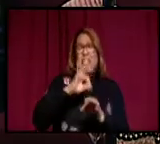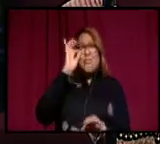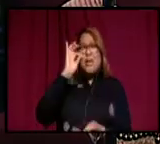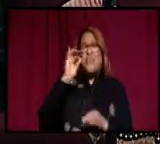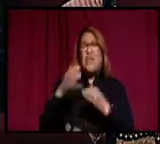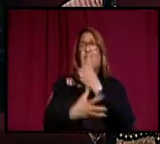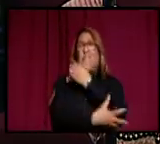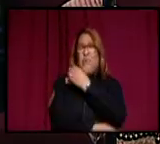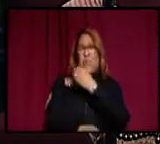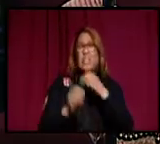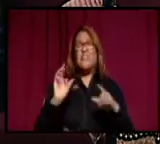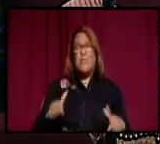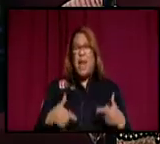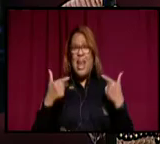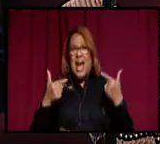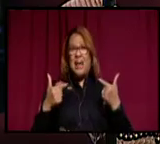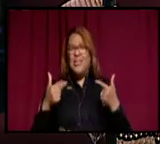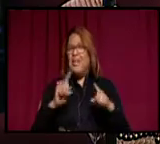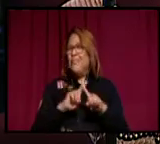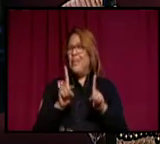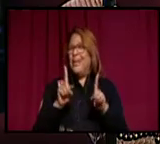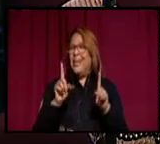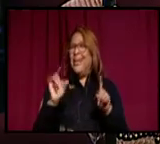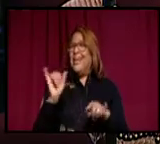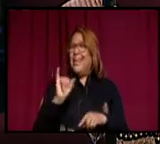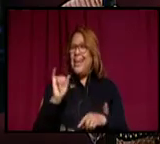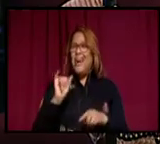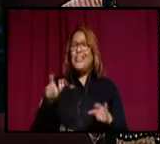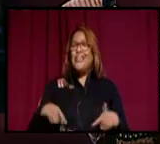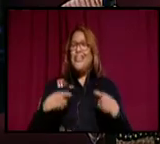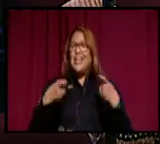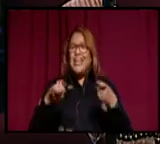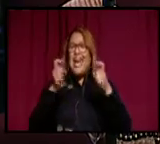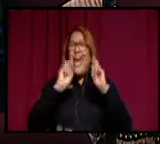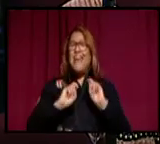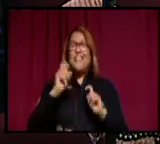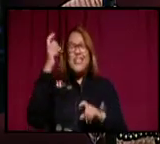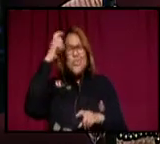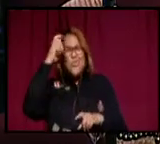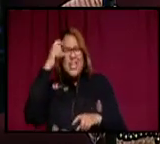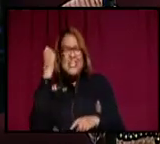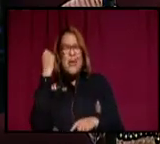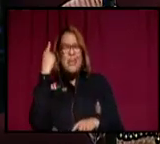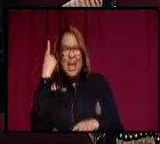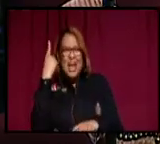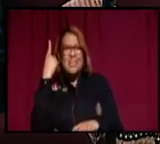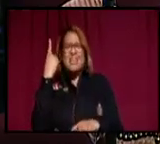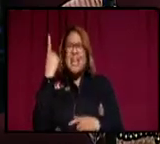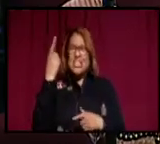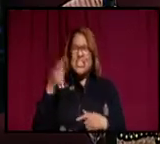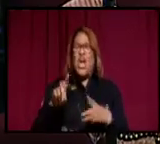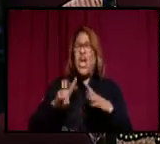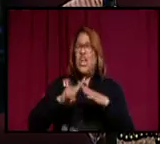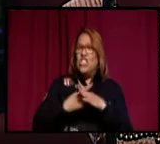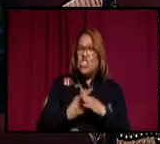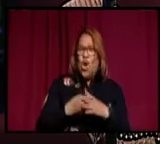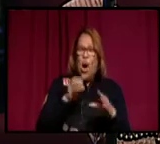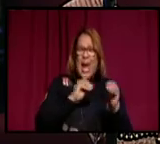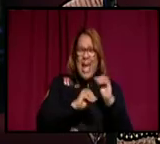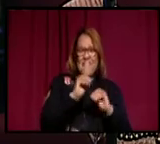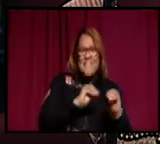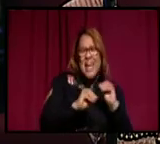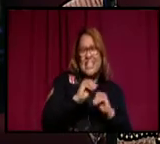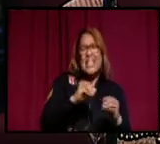our lives. But then he gave us wisdom and told us and given us knowledge and understanding and told us to start investing in the